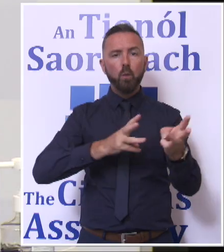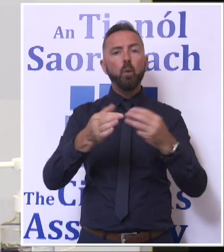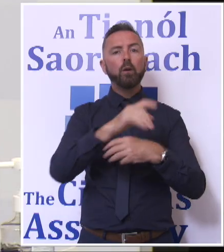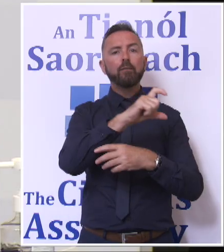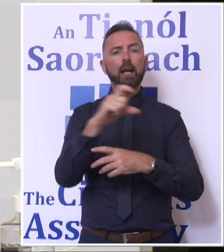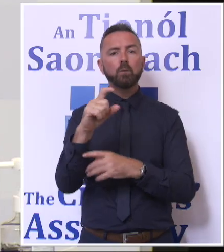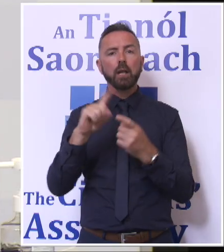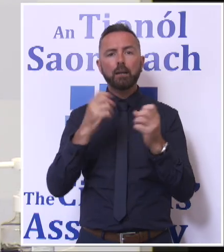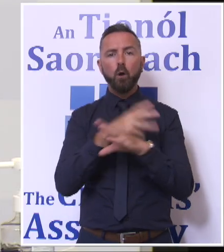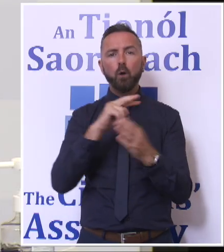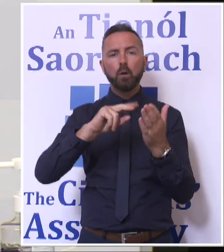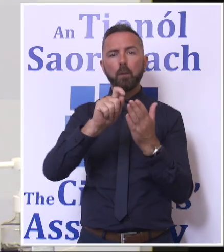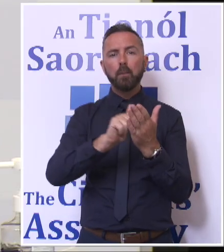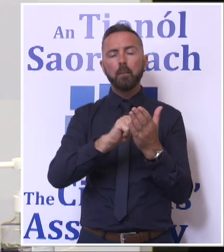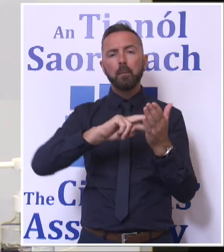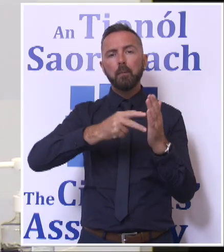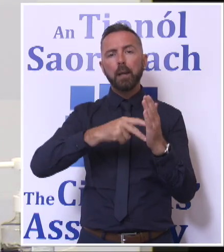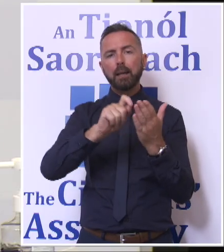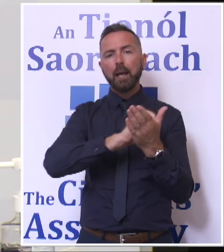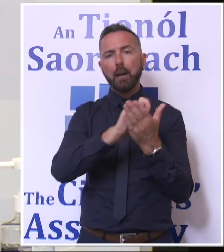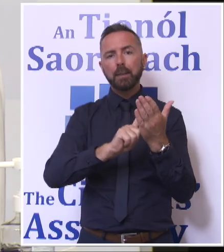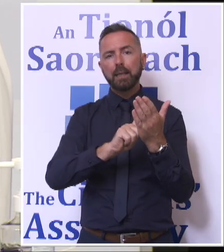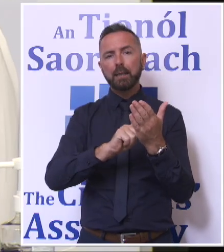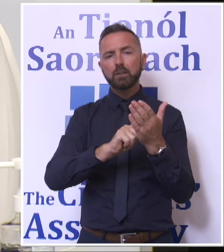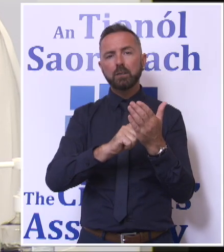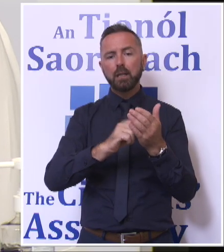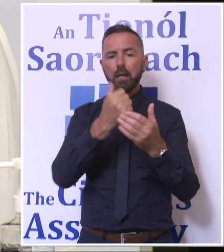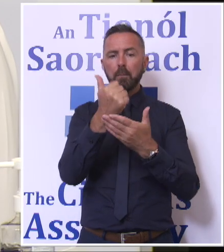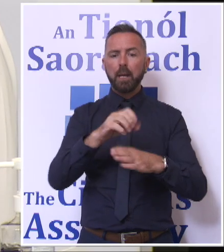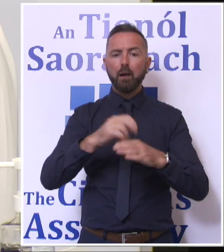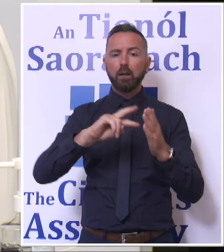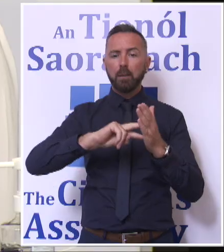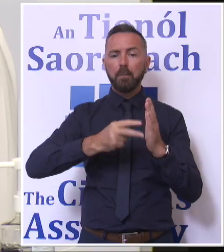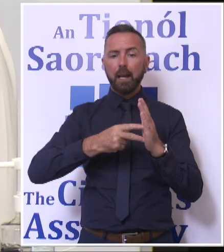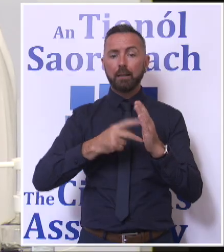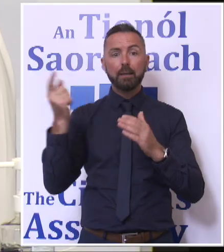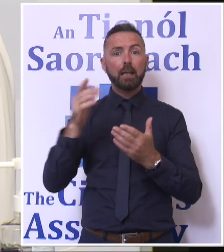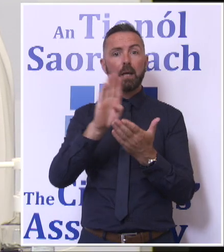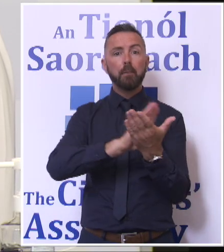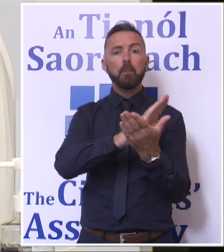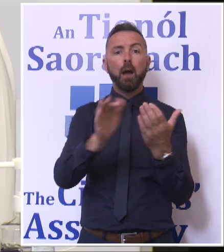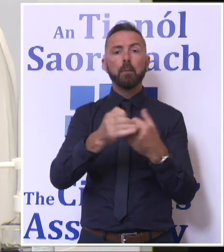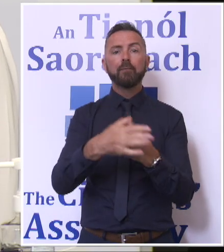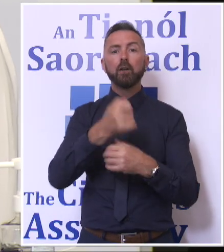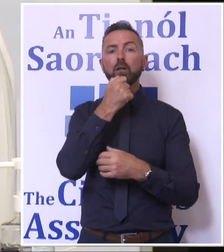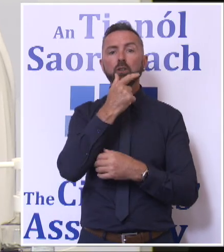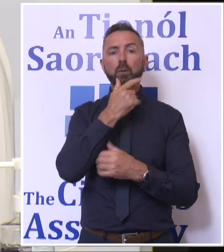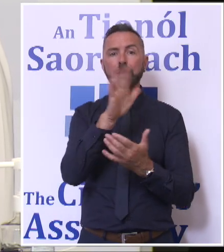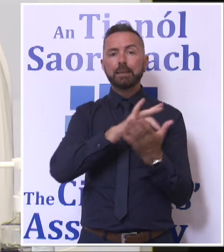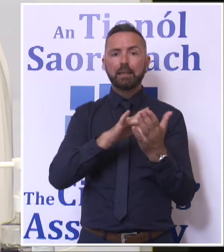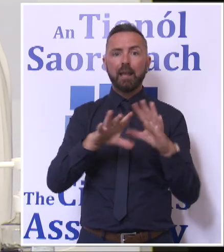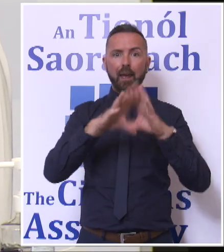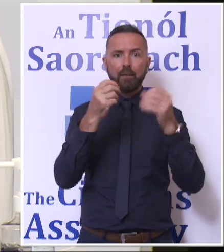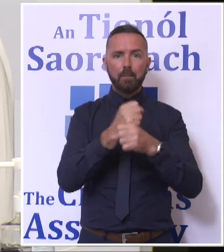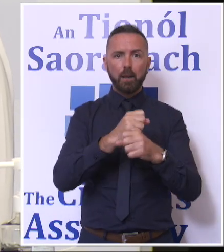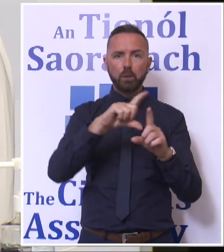subsequent planning applications are based on our development plans. That is our Bible for Dublin City. Everything about